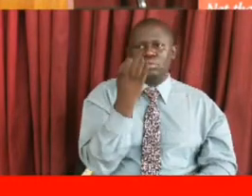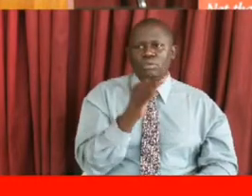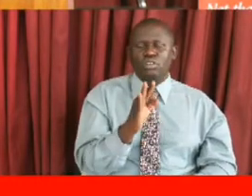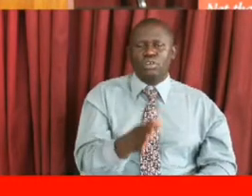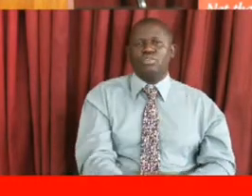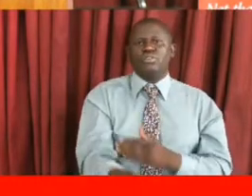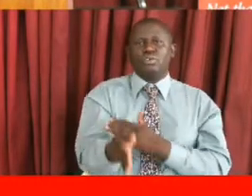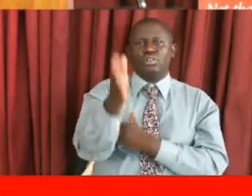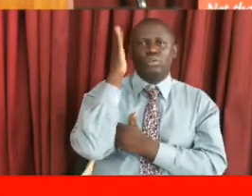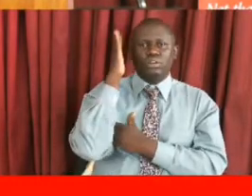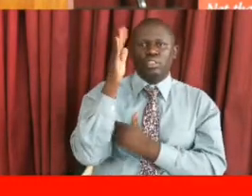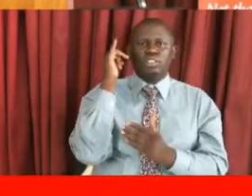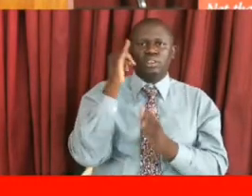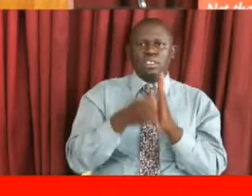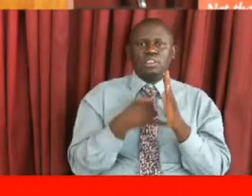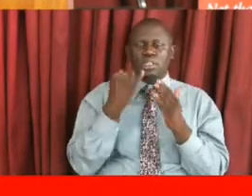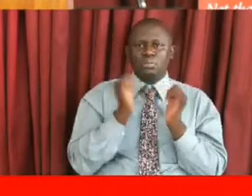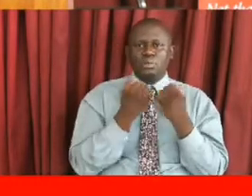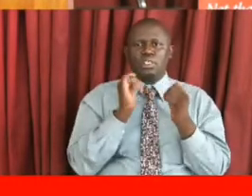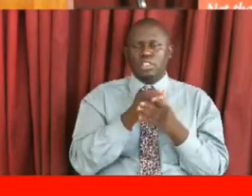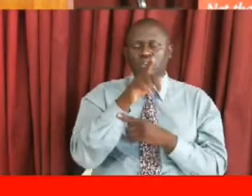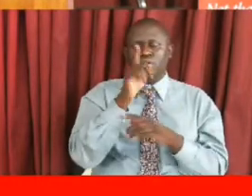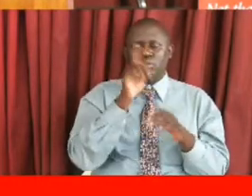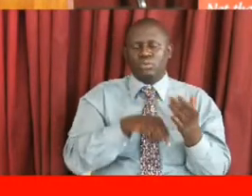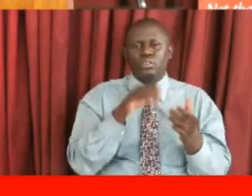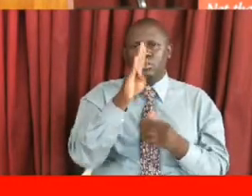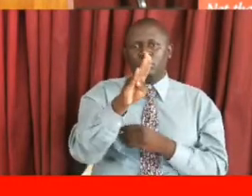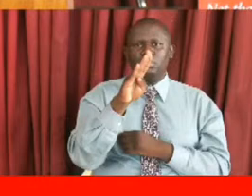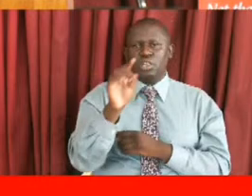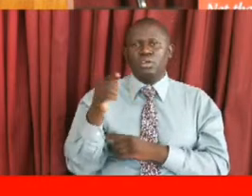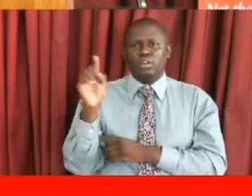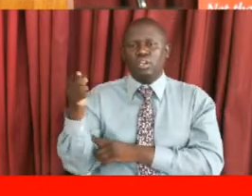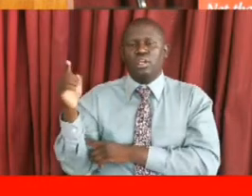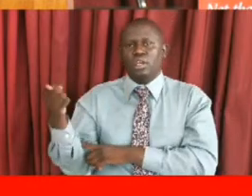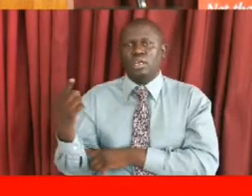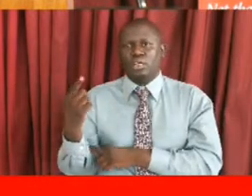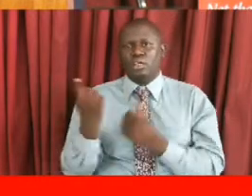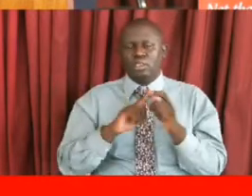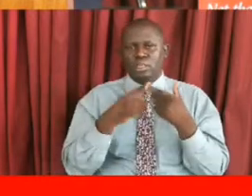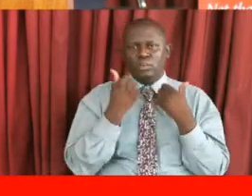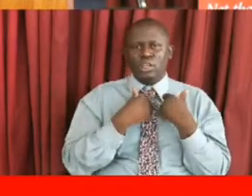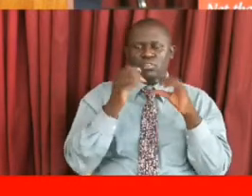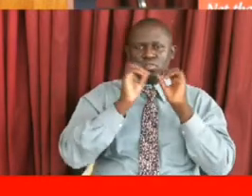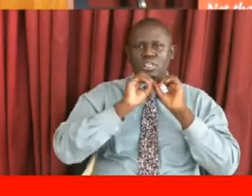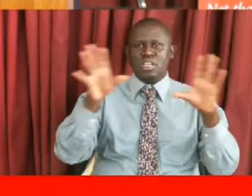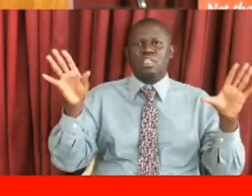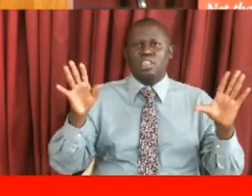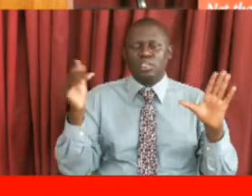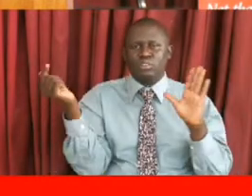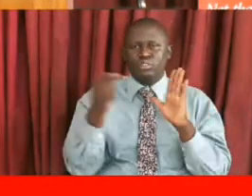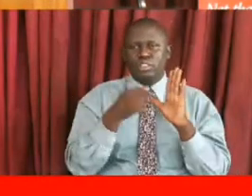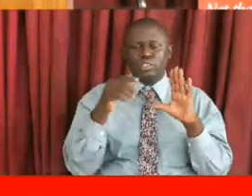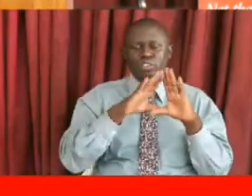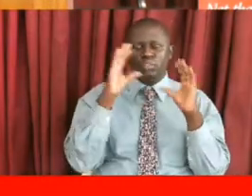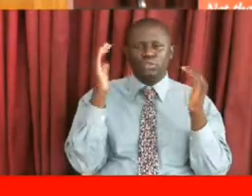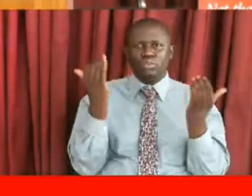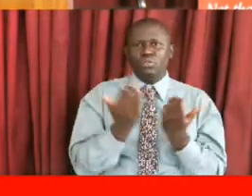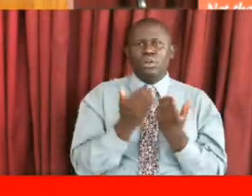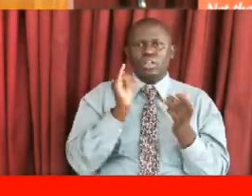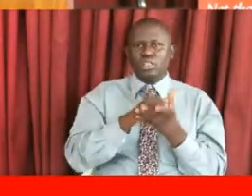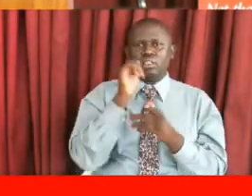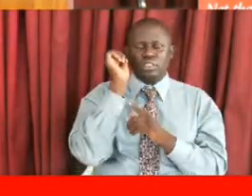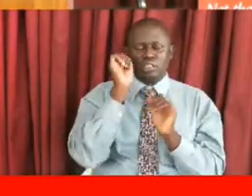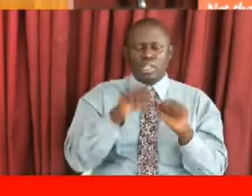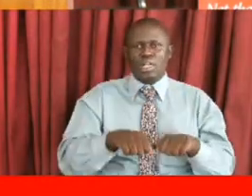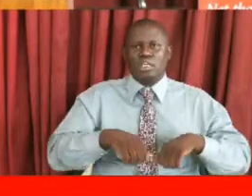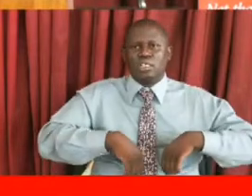it just so happens you are a billionaire there's nothing of this world that can give